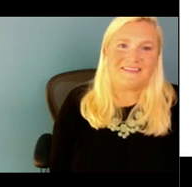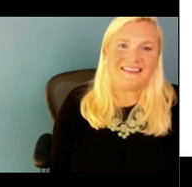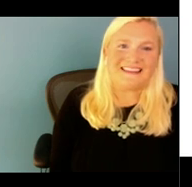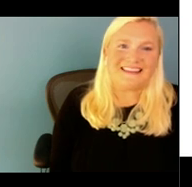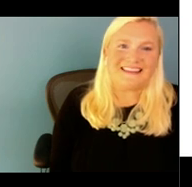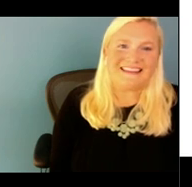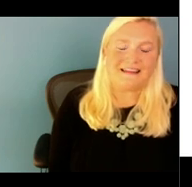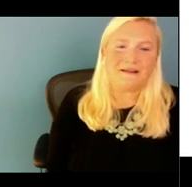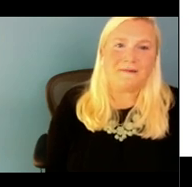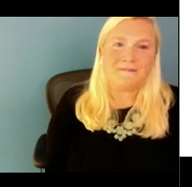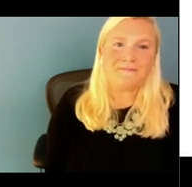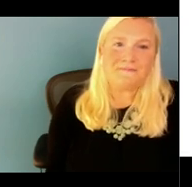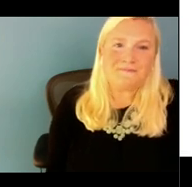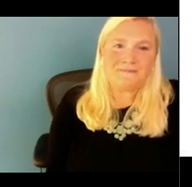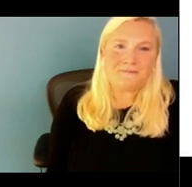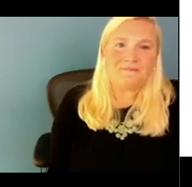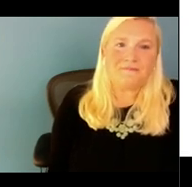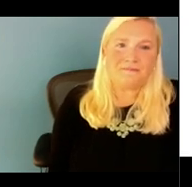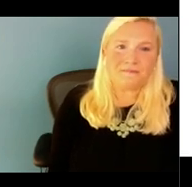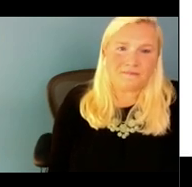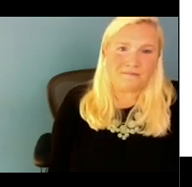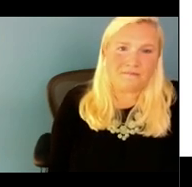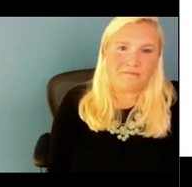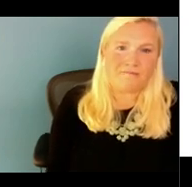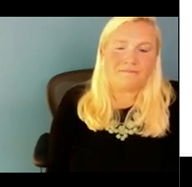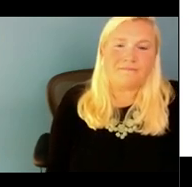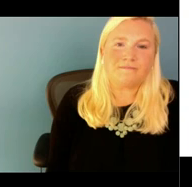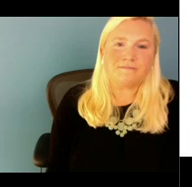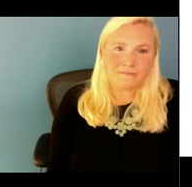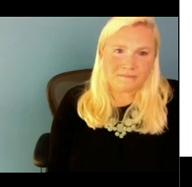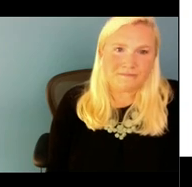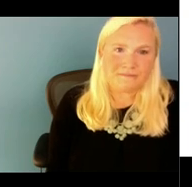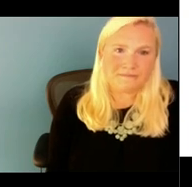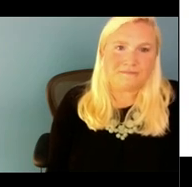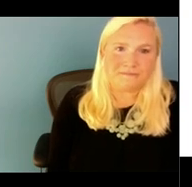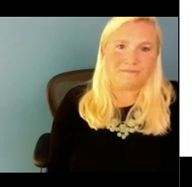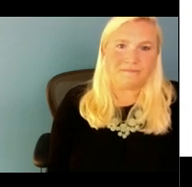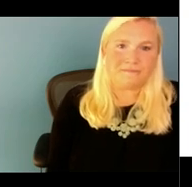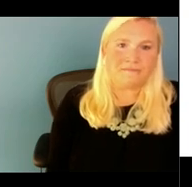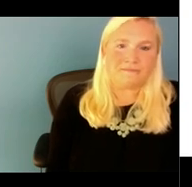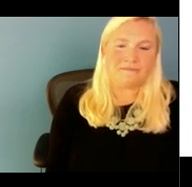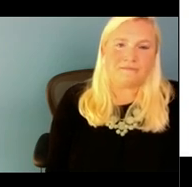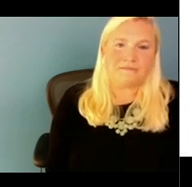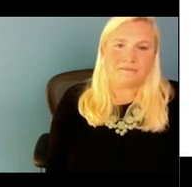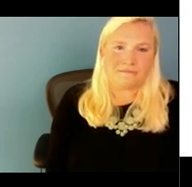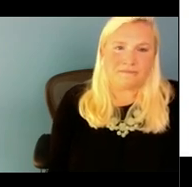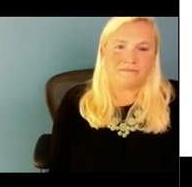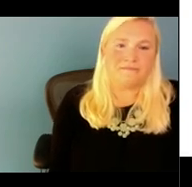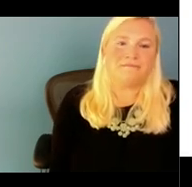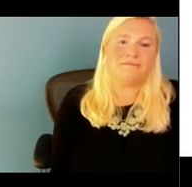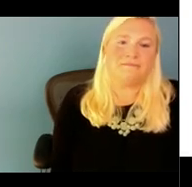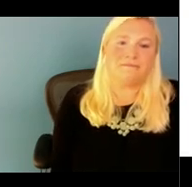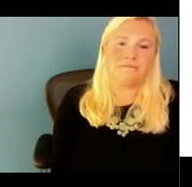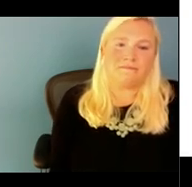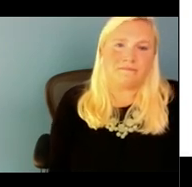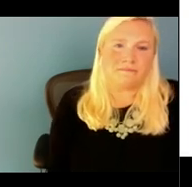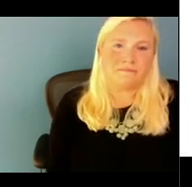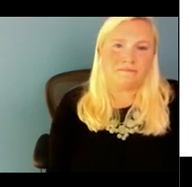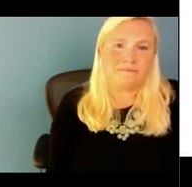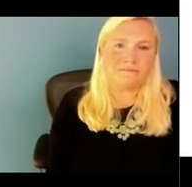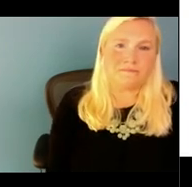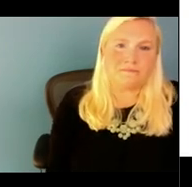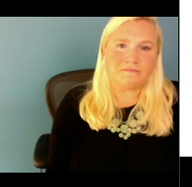stuttered. Okay, so stuttering was believed to be a psychological problem, basically. And we know today that that's not the case. Today, instead, we